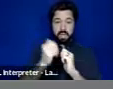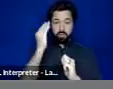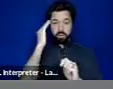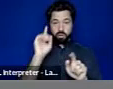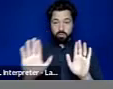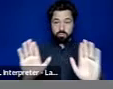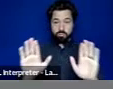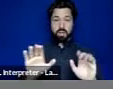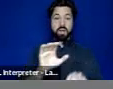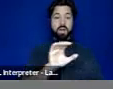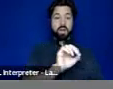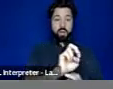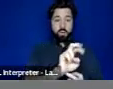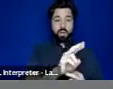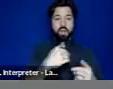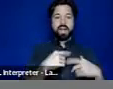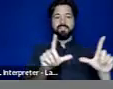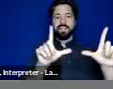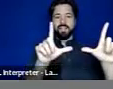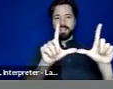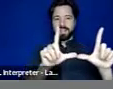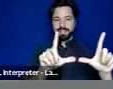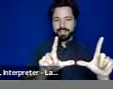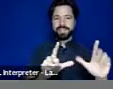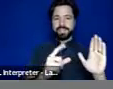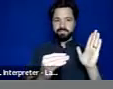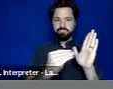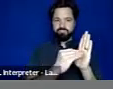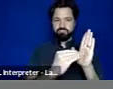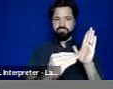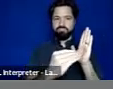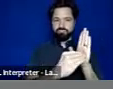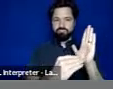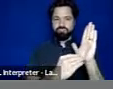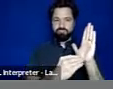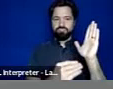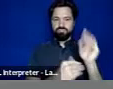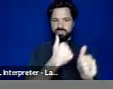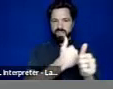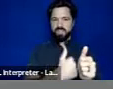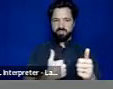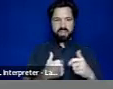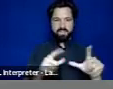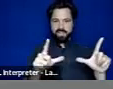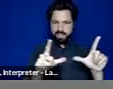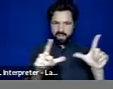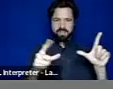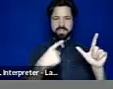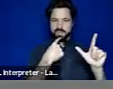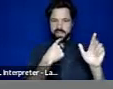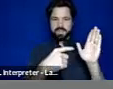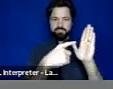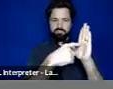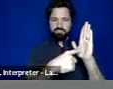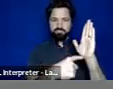that OER will have those licenses clearly posted on the page, on the handout,